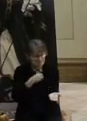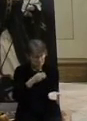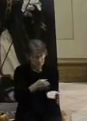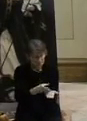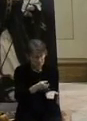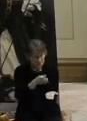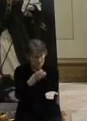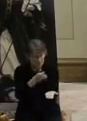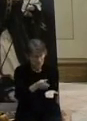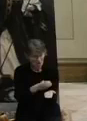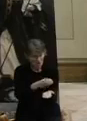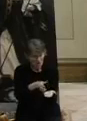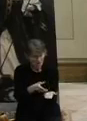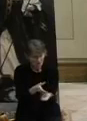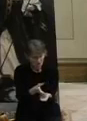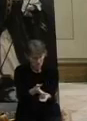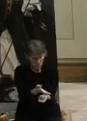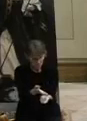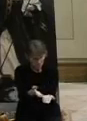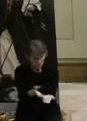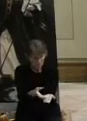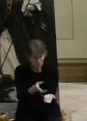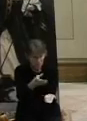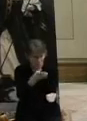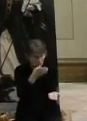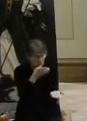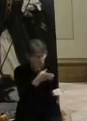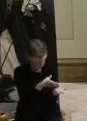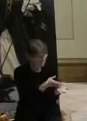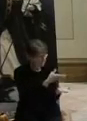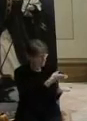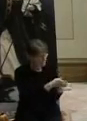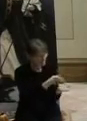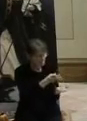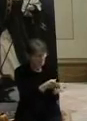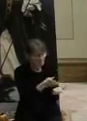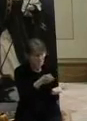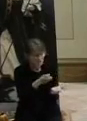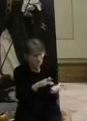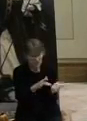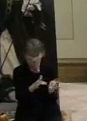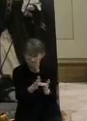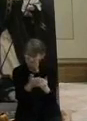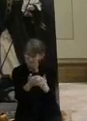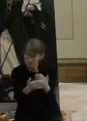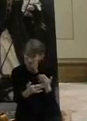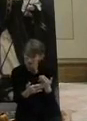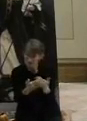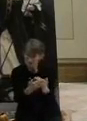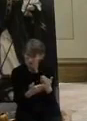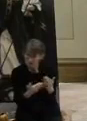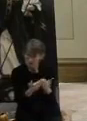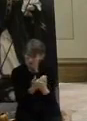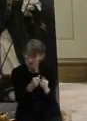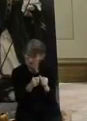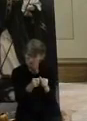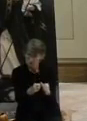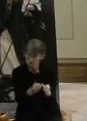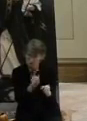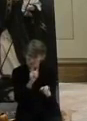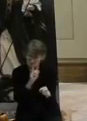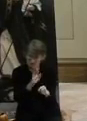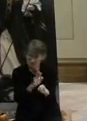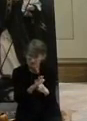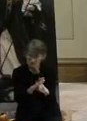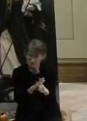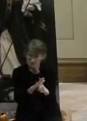"Take this, all of you, and drink from it, for this is the chalice of my blood, the blood of the new and eternal